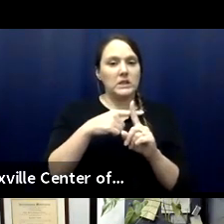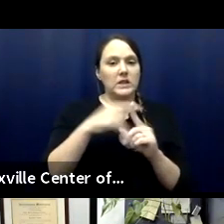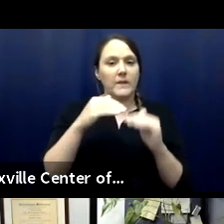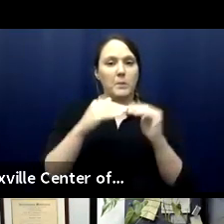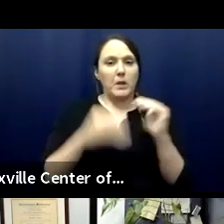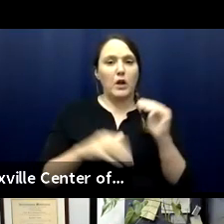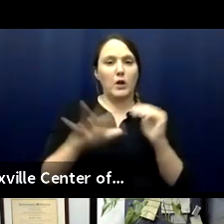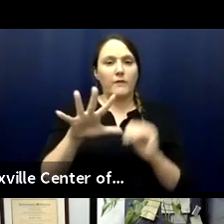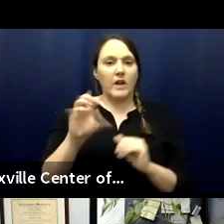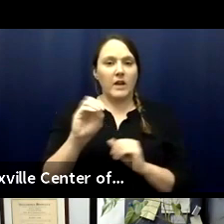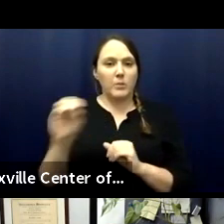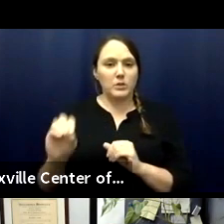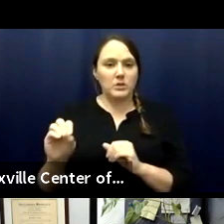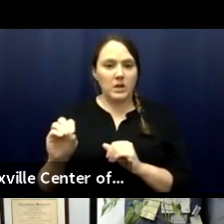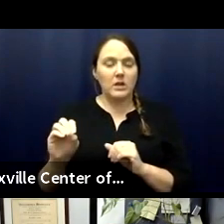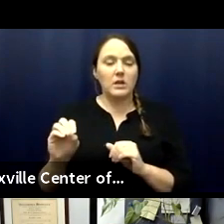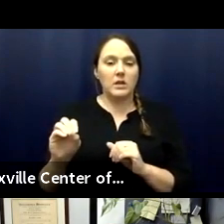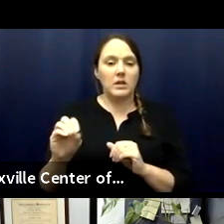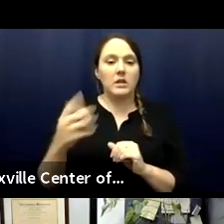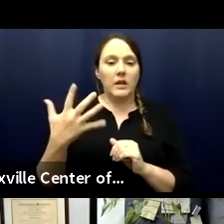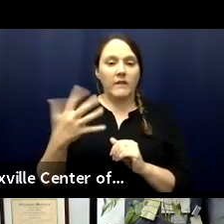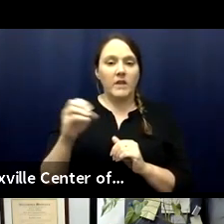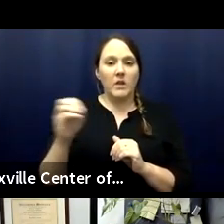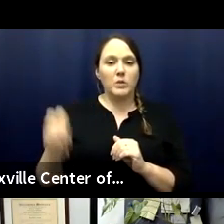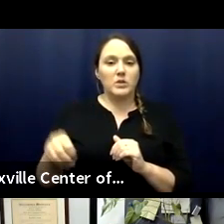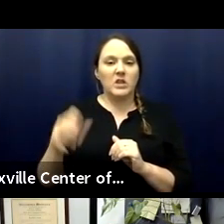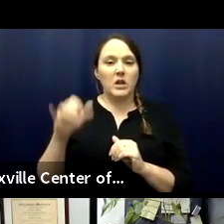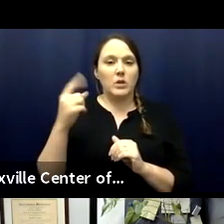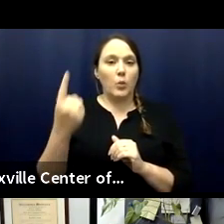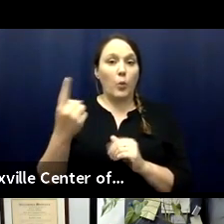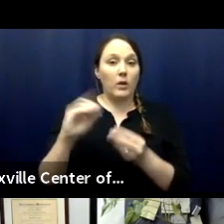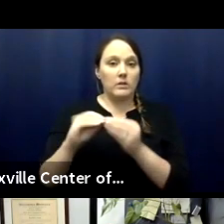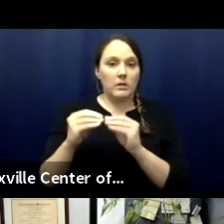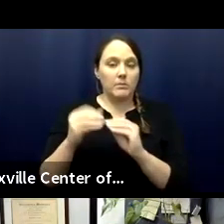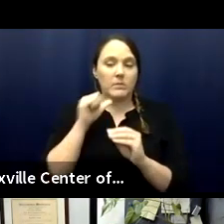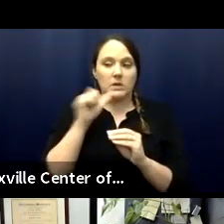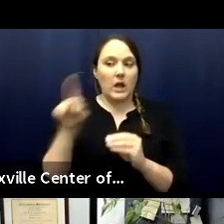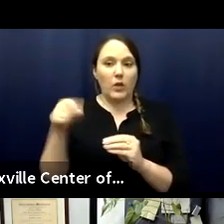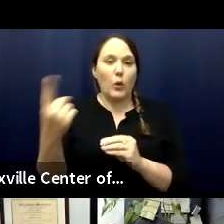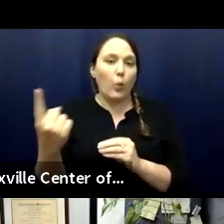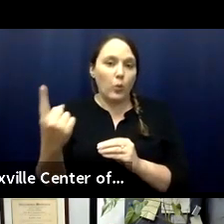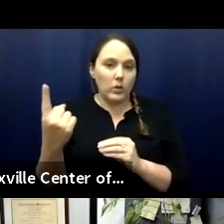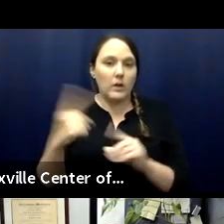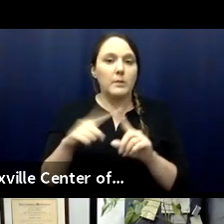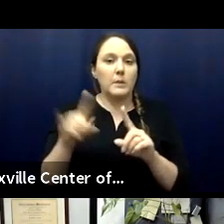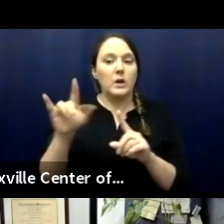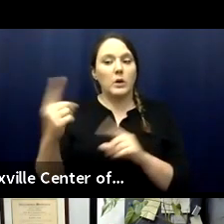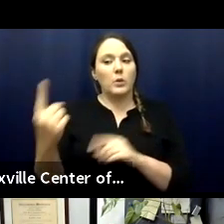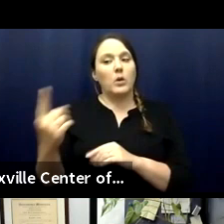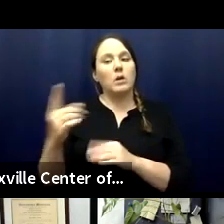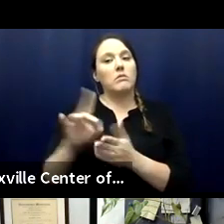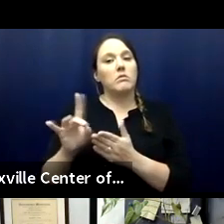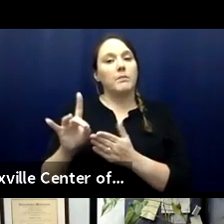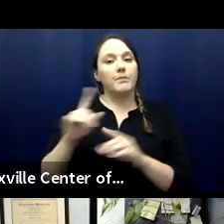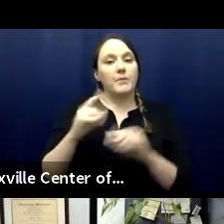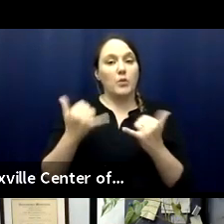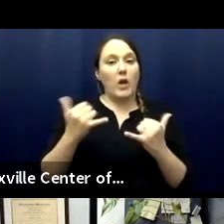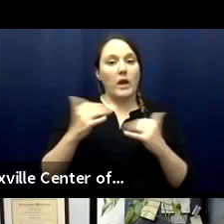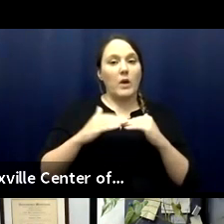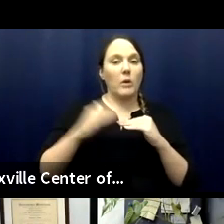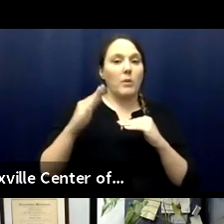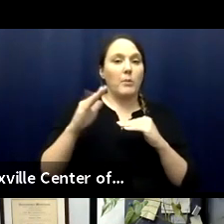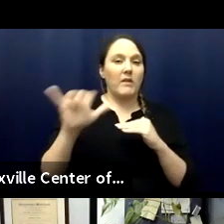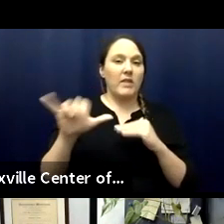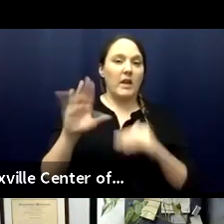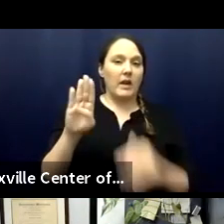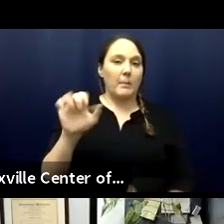5% as one metric, not the only one. But right now we are above that benchmark.